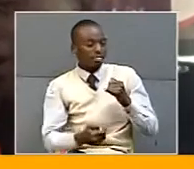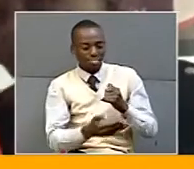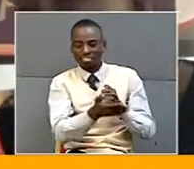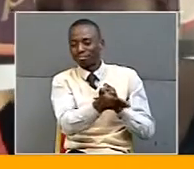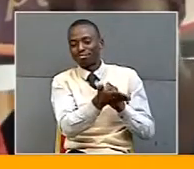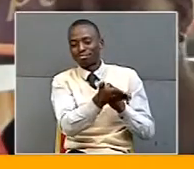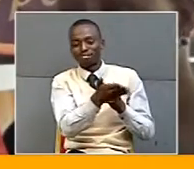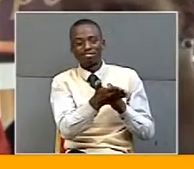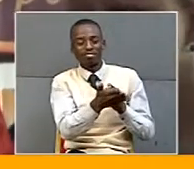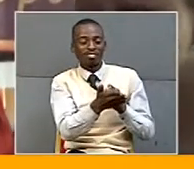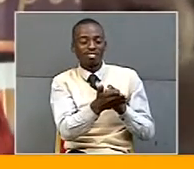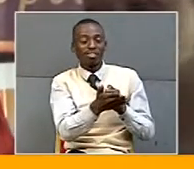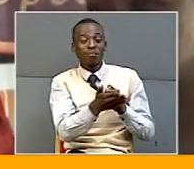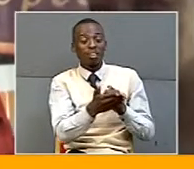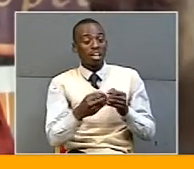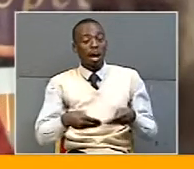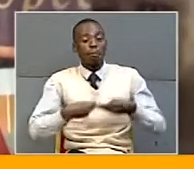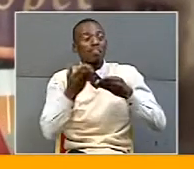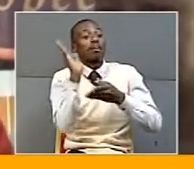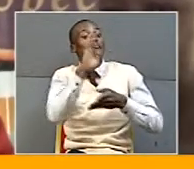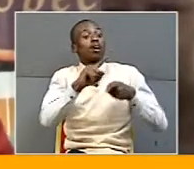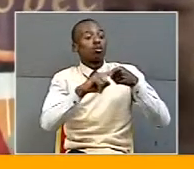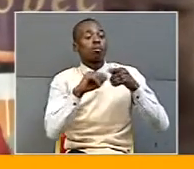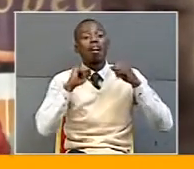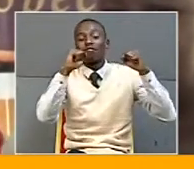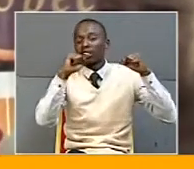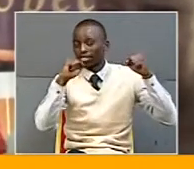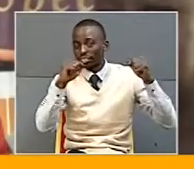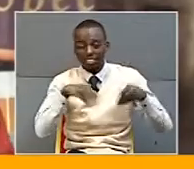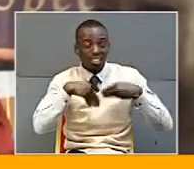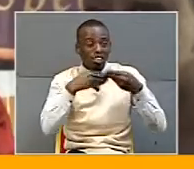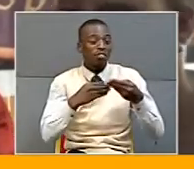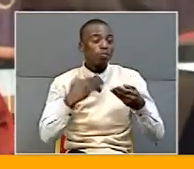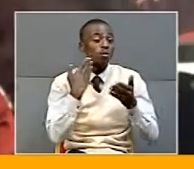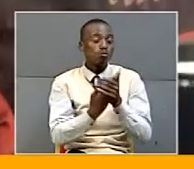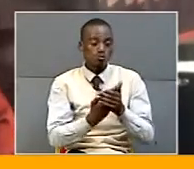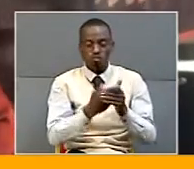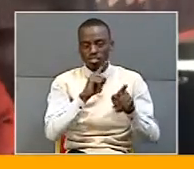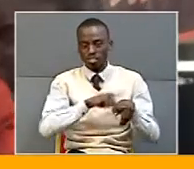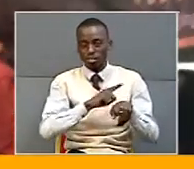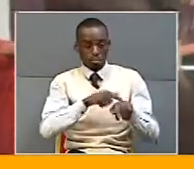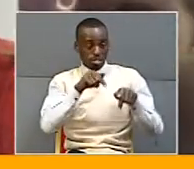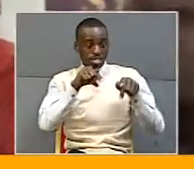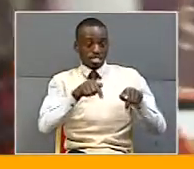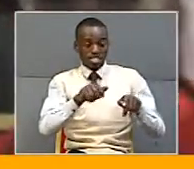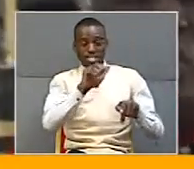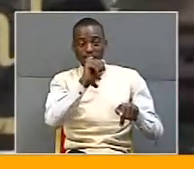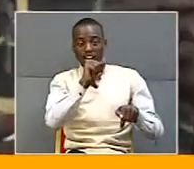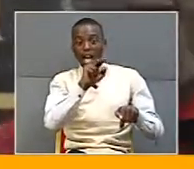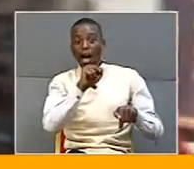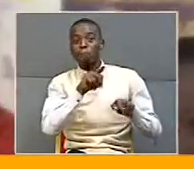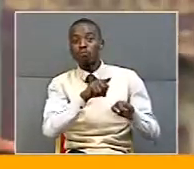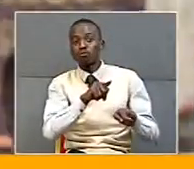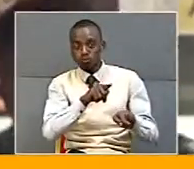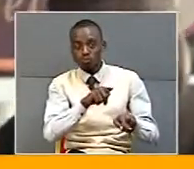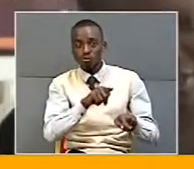a give back. I'm just giving back to my fans, giving them a nice shot. This is Abu Chigwemwa's Kikonwa,